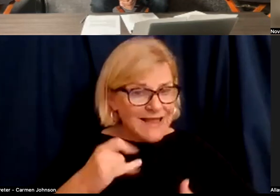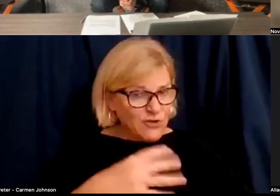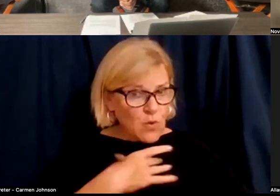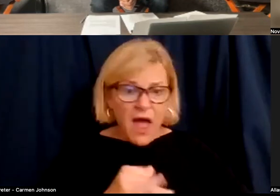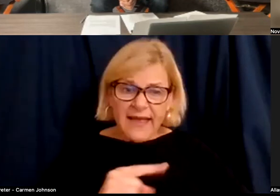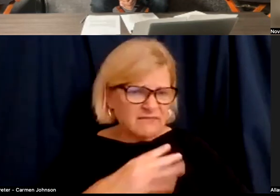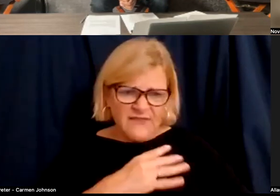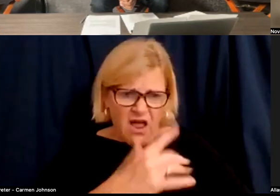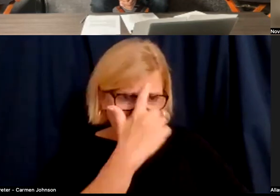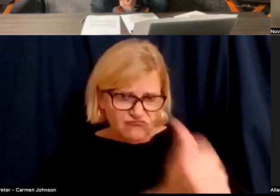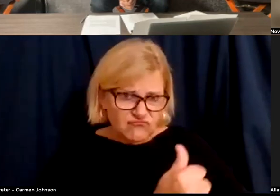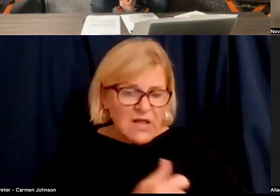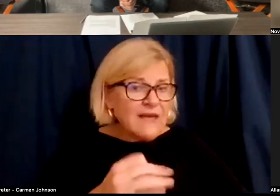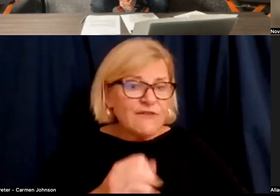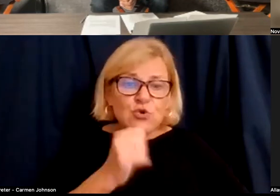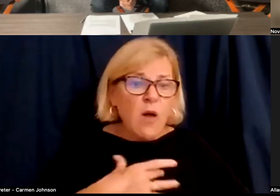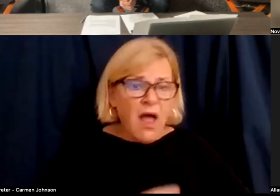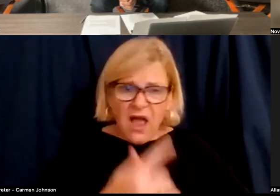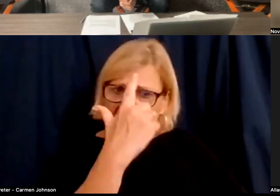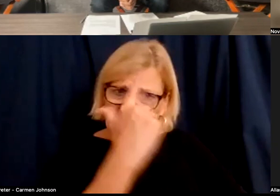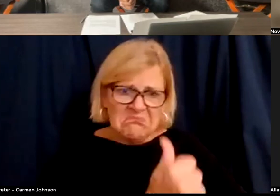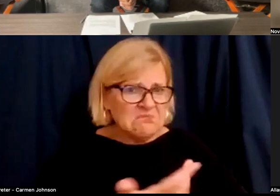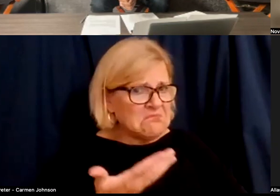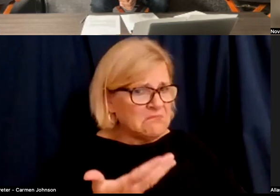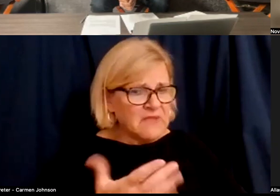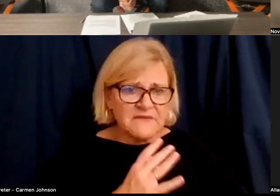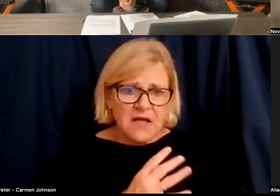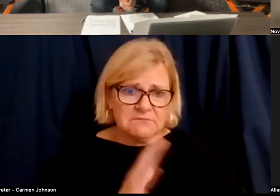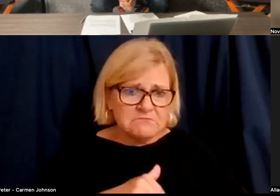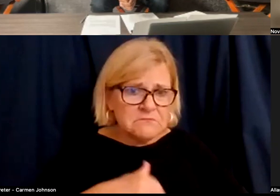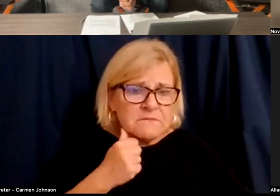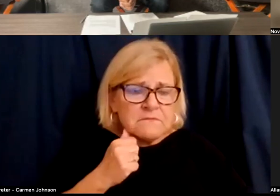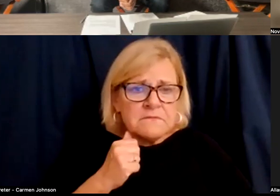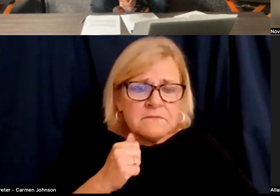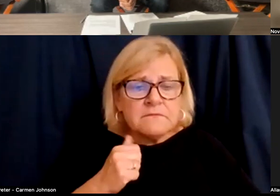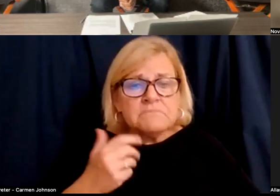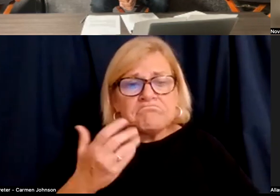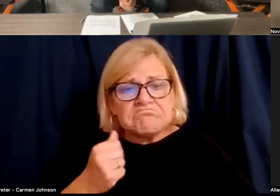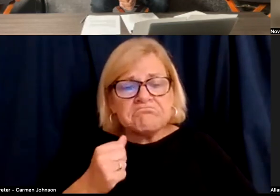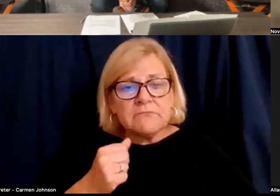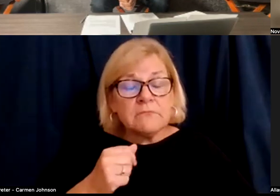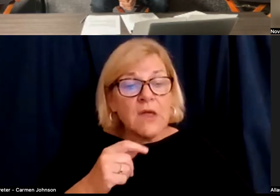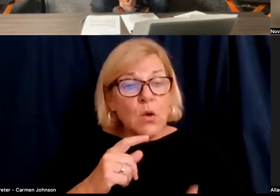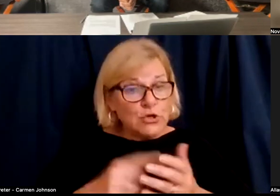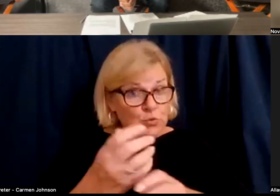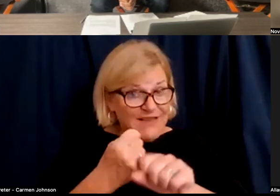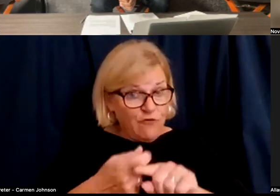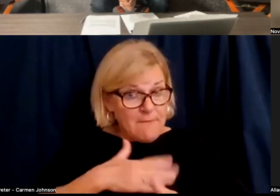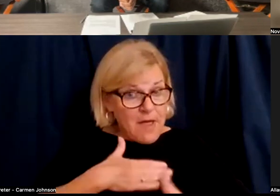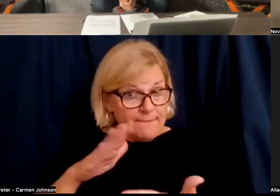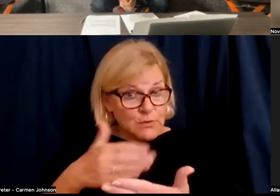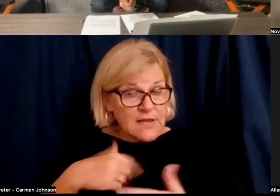it, that's fine. If you don't like it, that's fine too. Okay. So what you take away from it, I